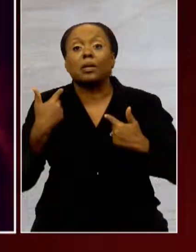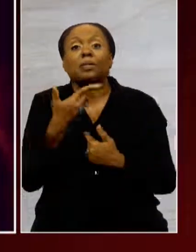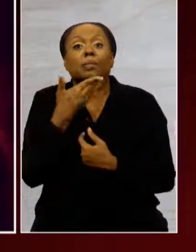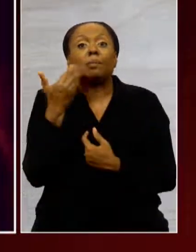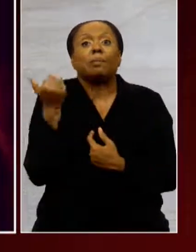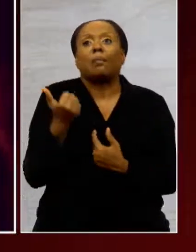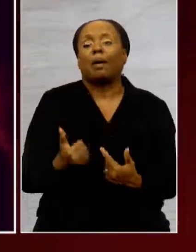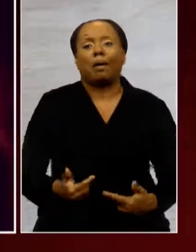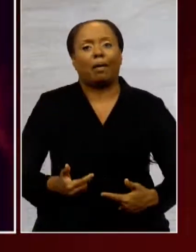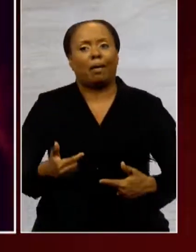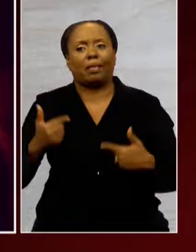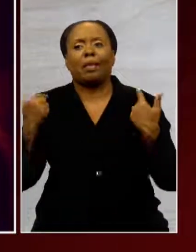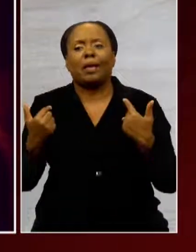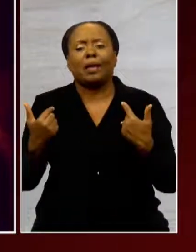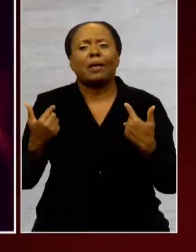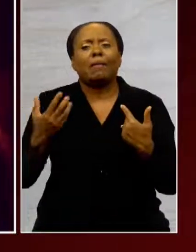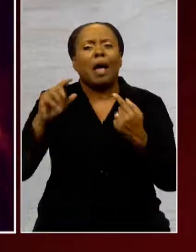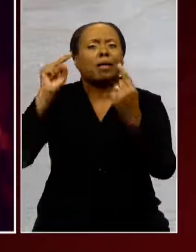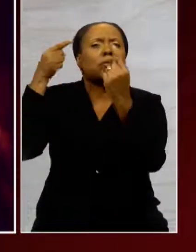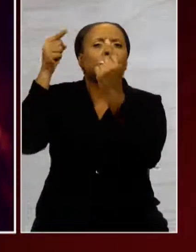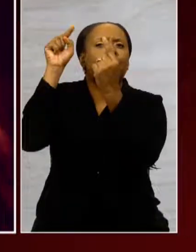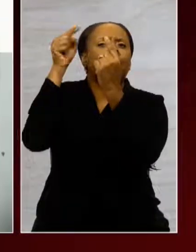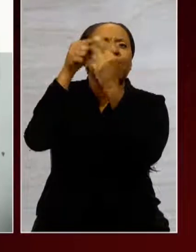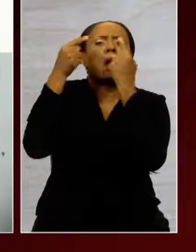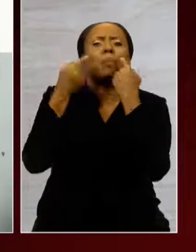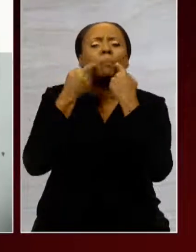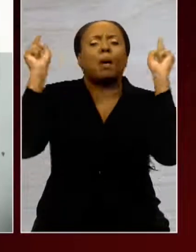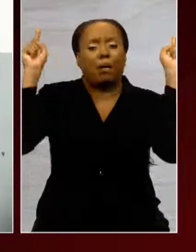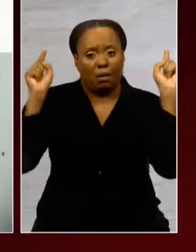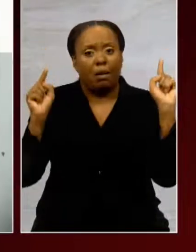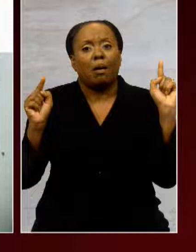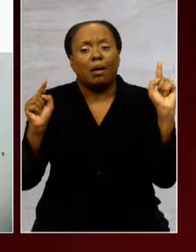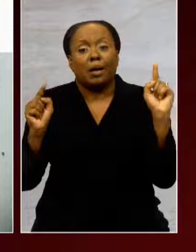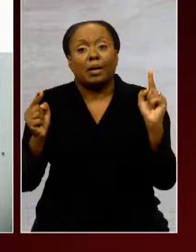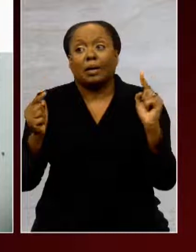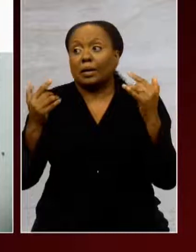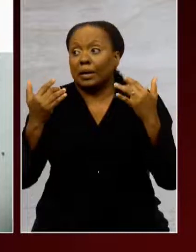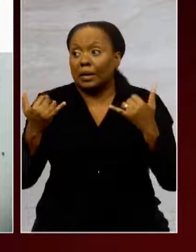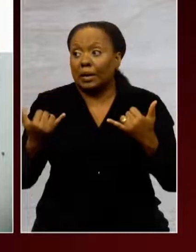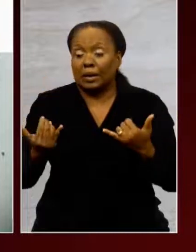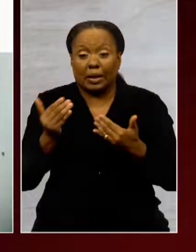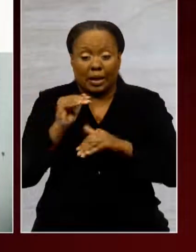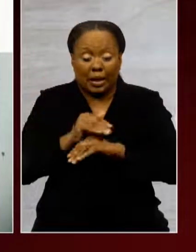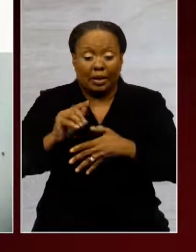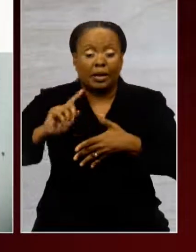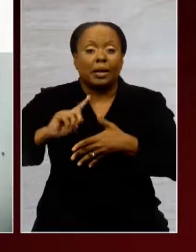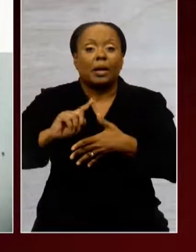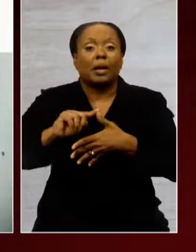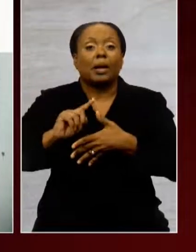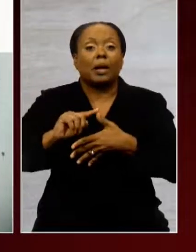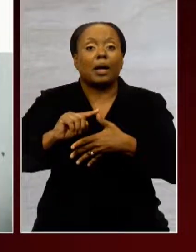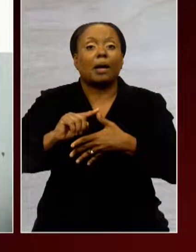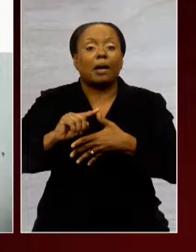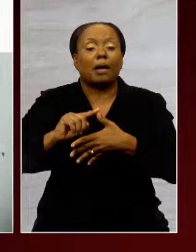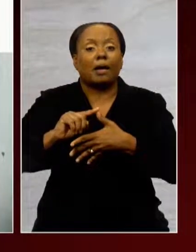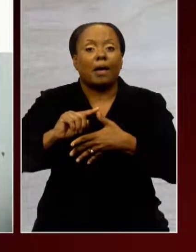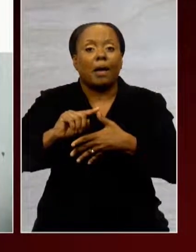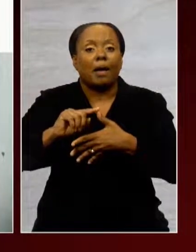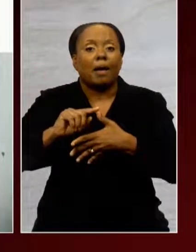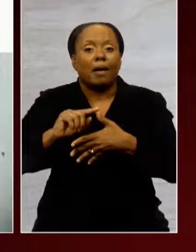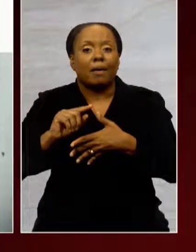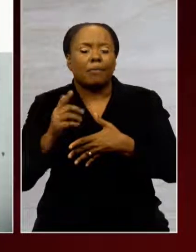lives. So tonight we have Senator Andwele Boyce, Ms. Sonia Rawlins, and Kerryann Ifill, all members of